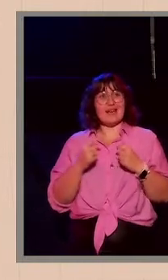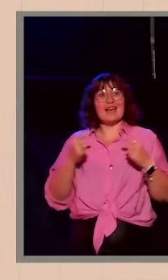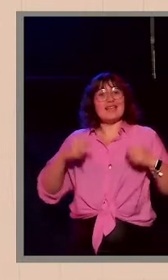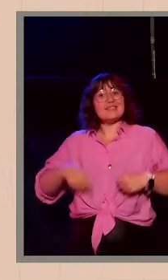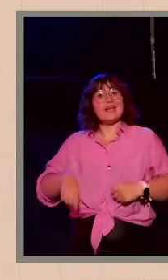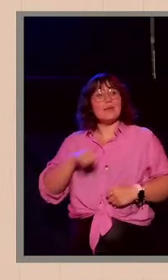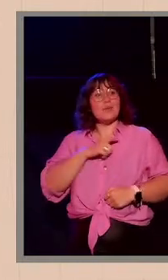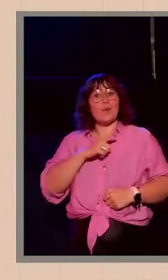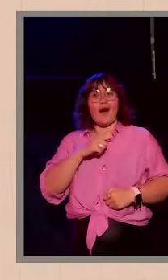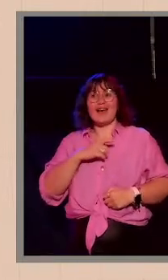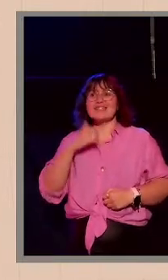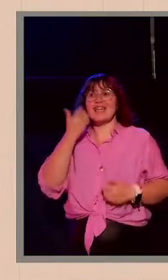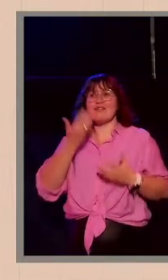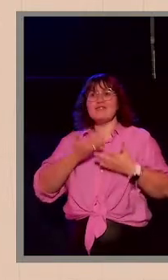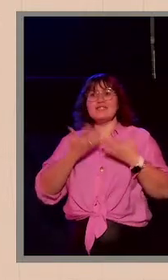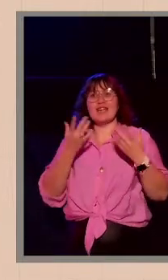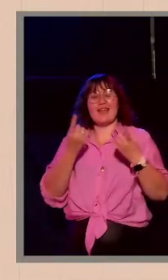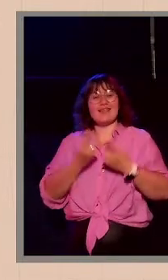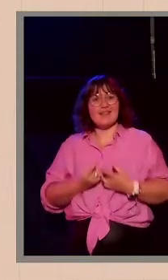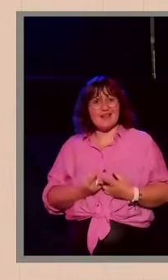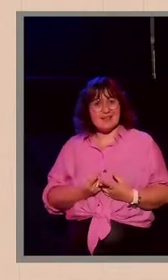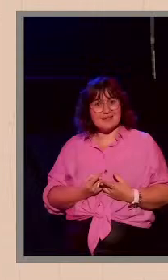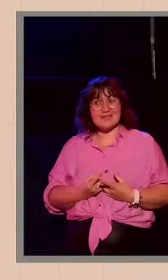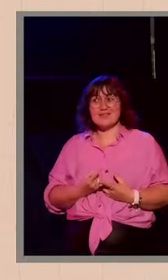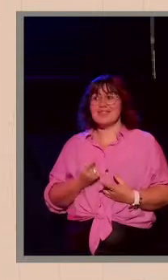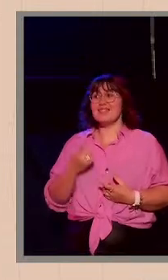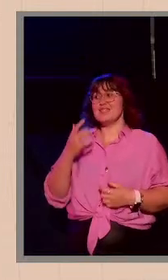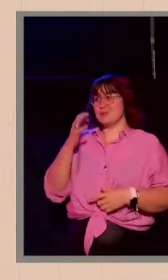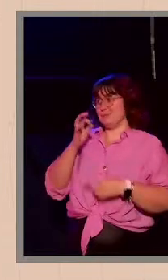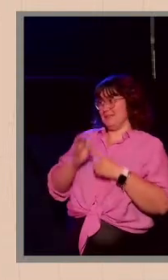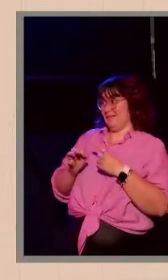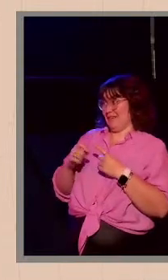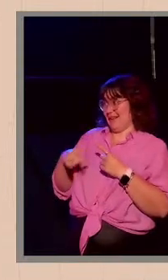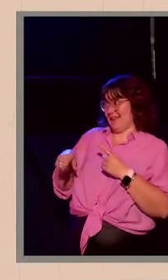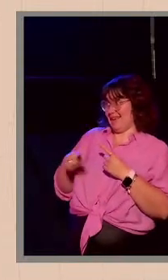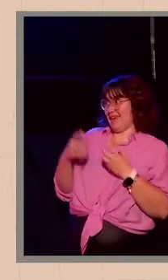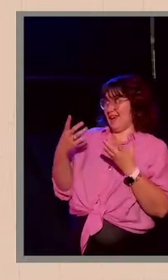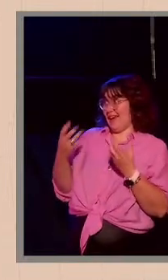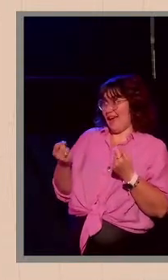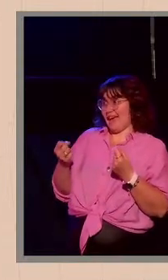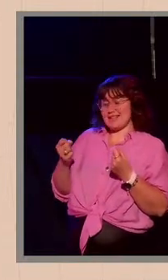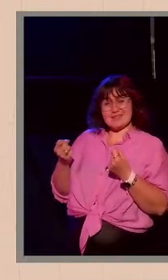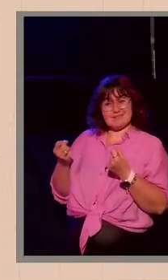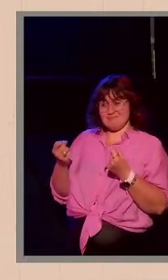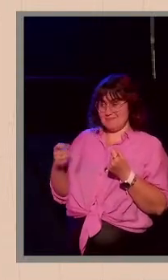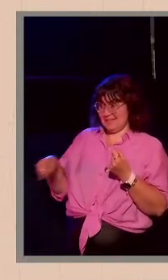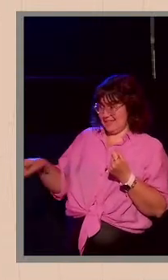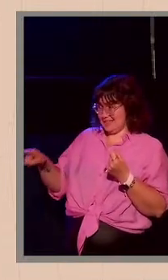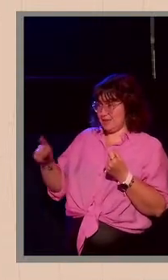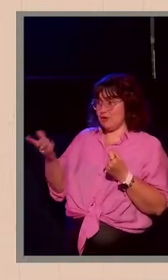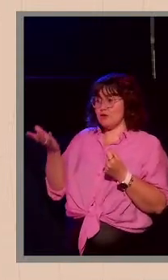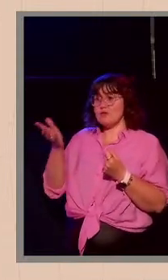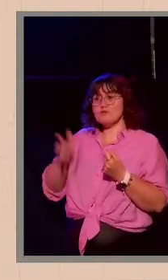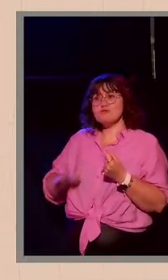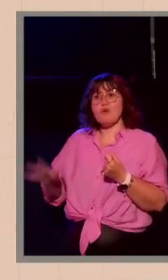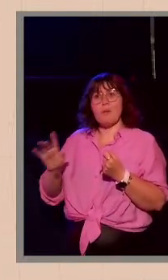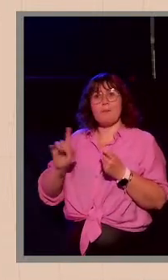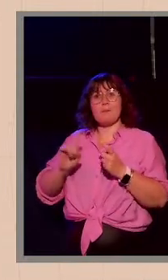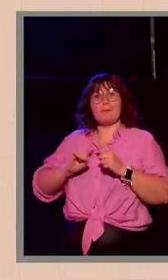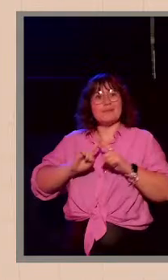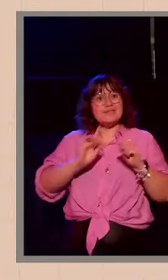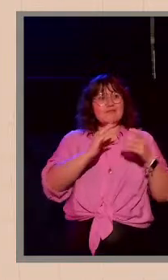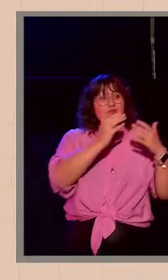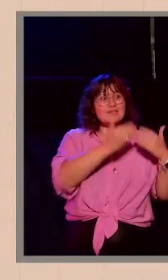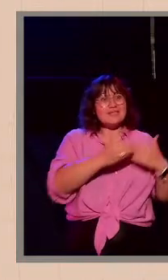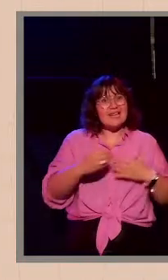because it's kind of everyday stuff. And in particular, it has all come from the sessions we've done